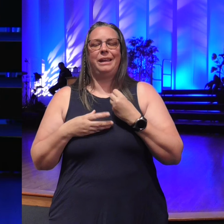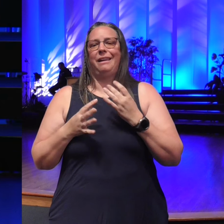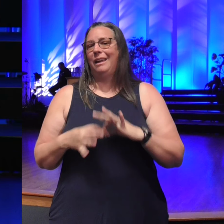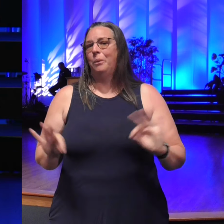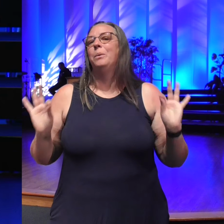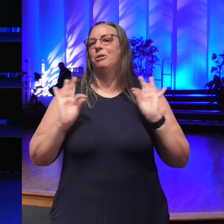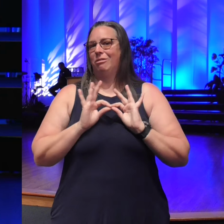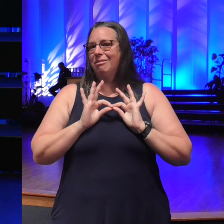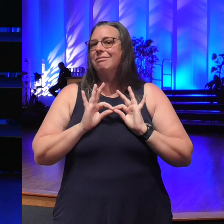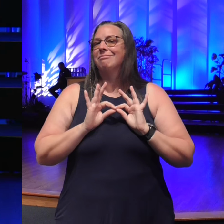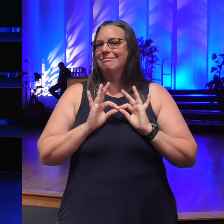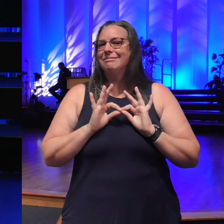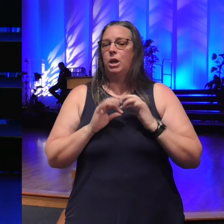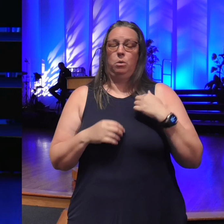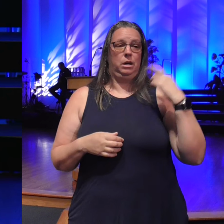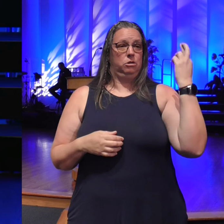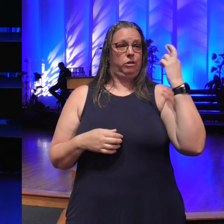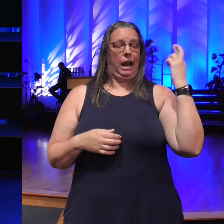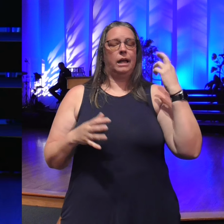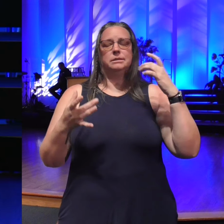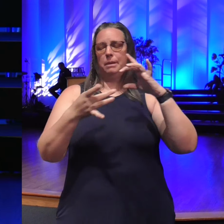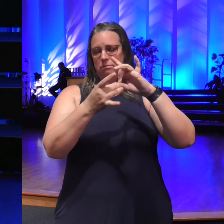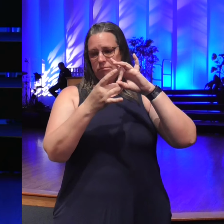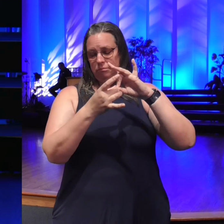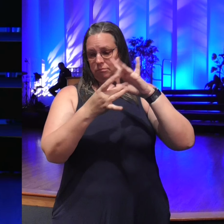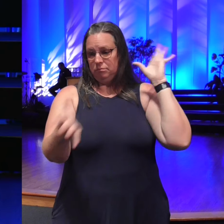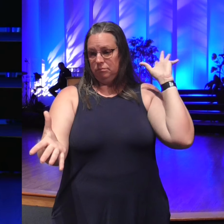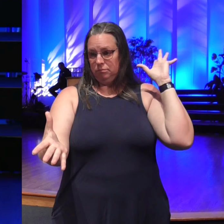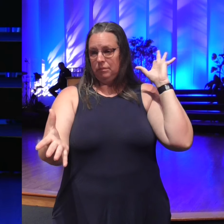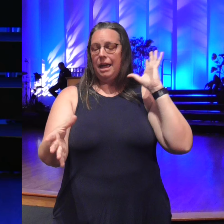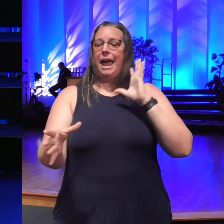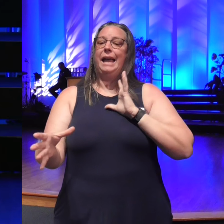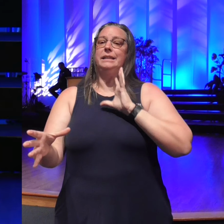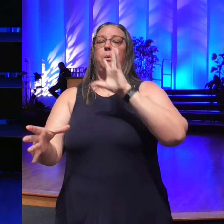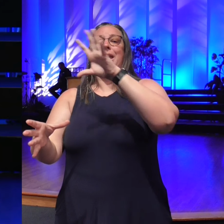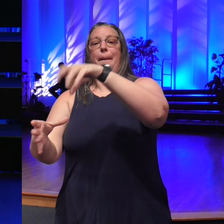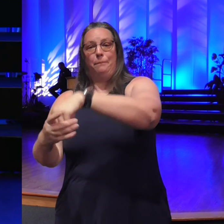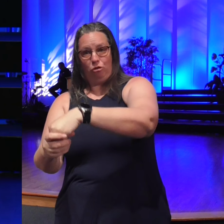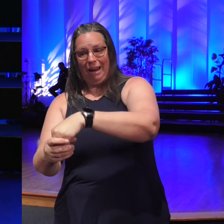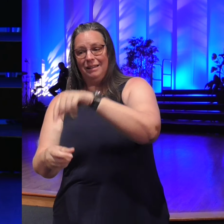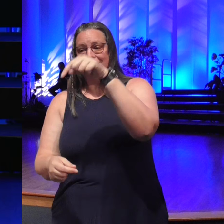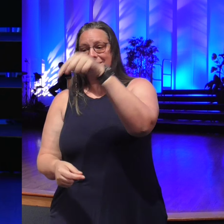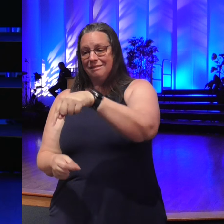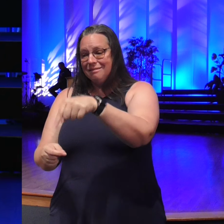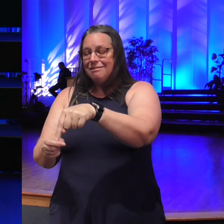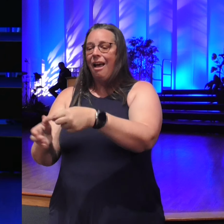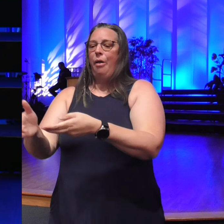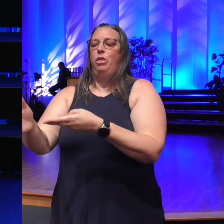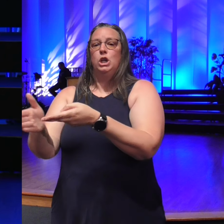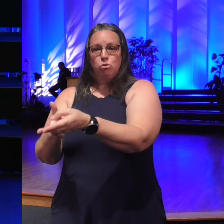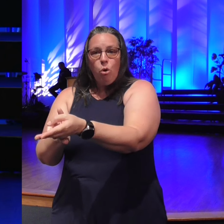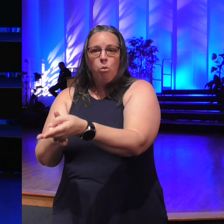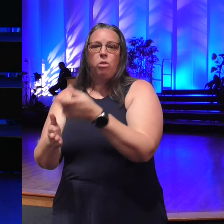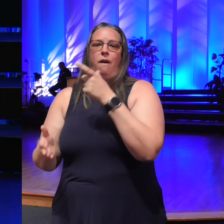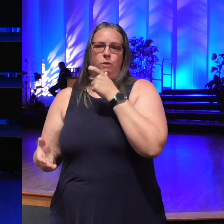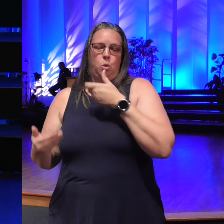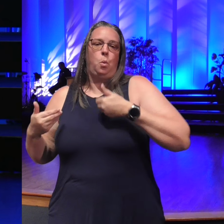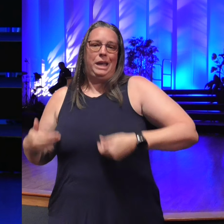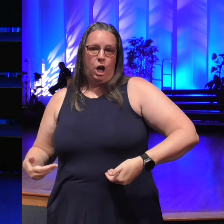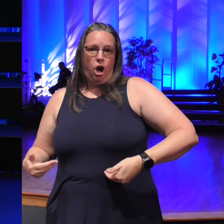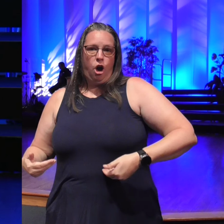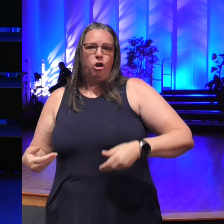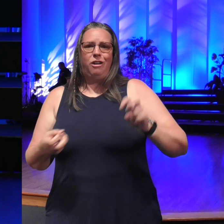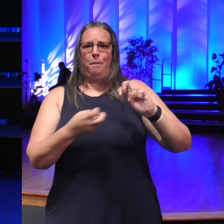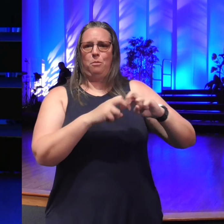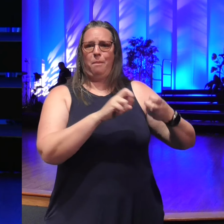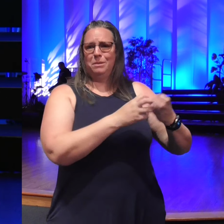worth, realizing that by letting it go and embracing those virtues and values that are the truth of who we are, it's the very thing our problem needs to be